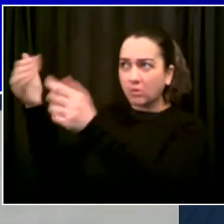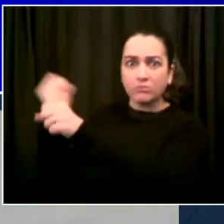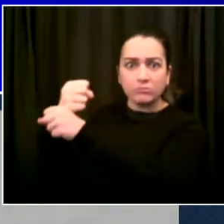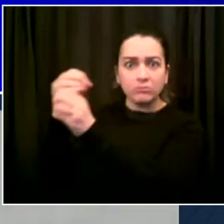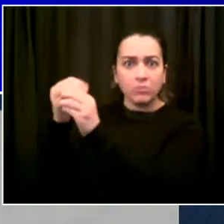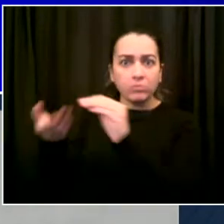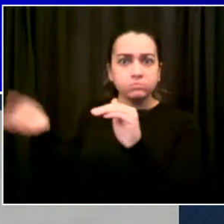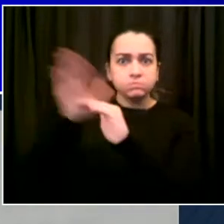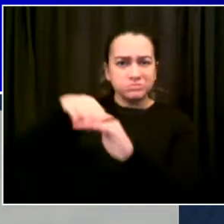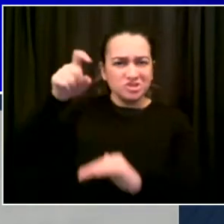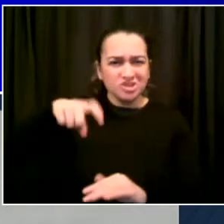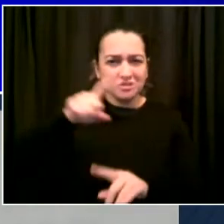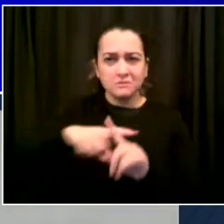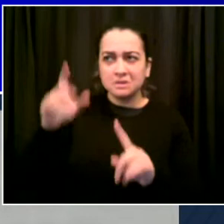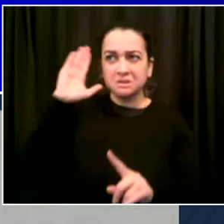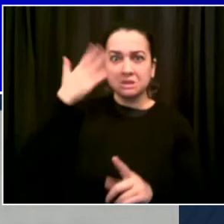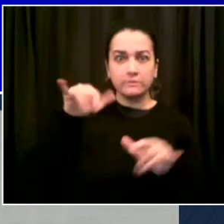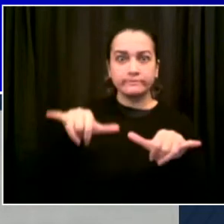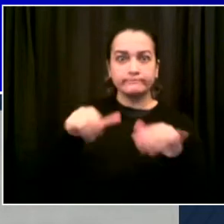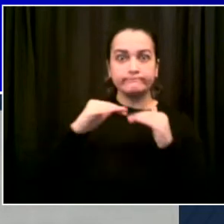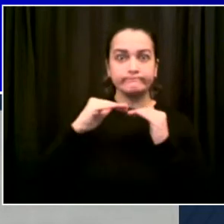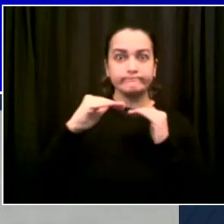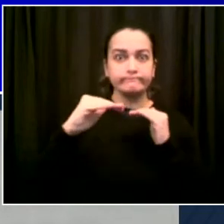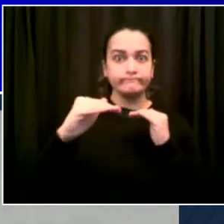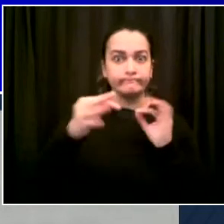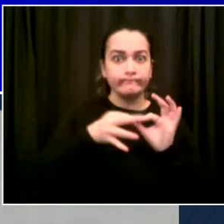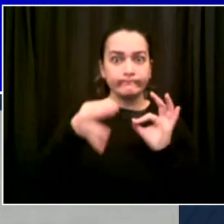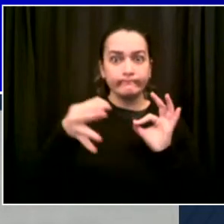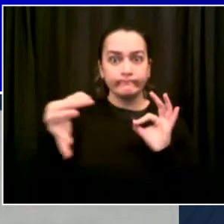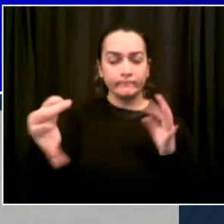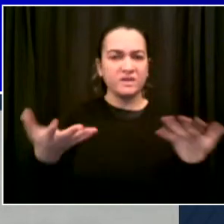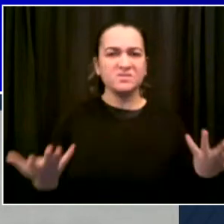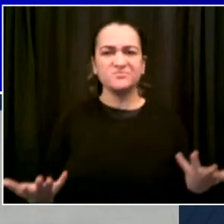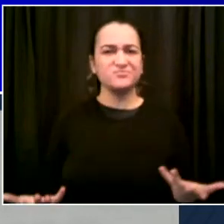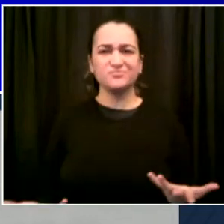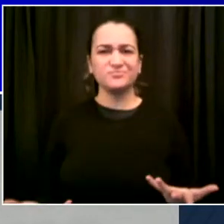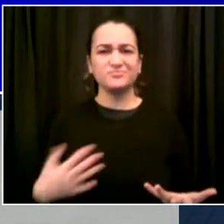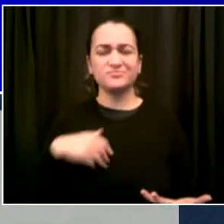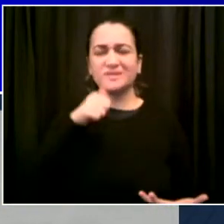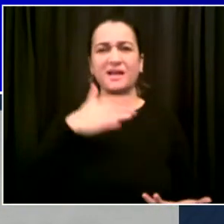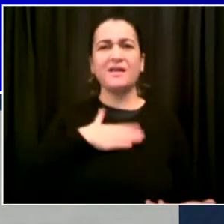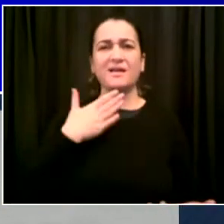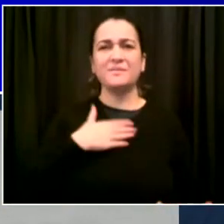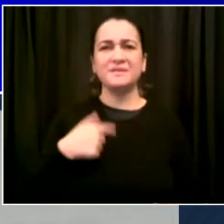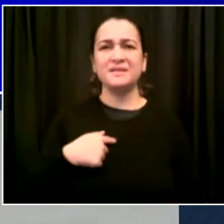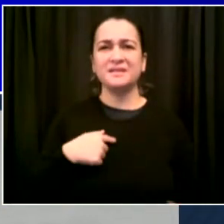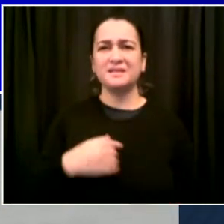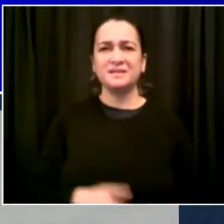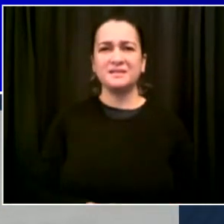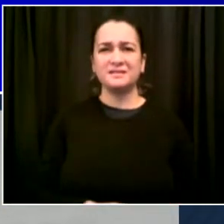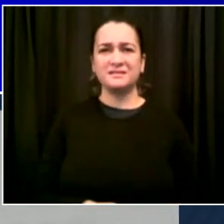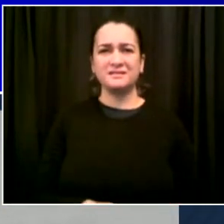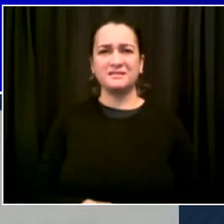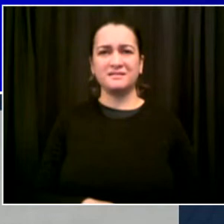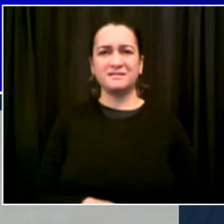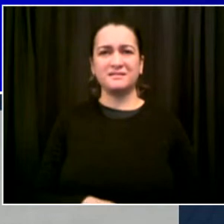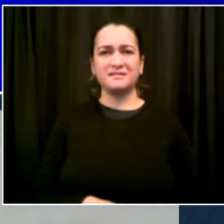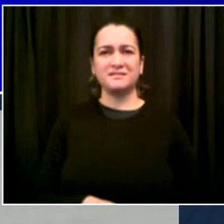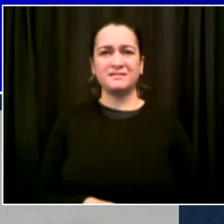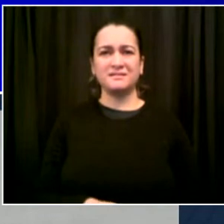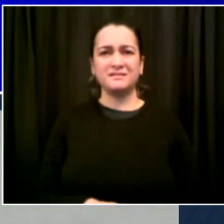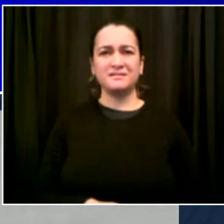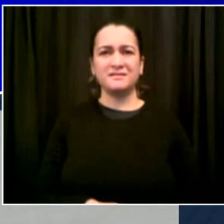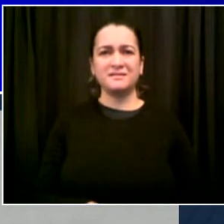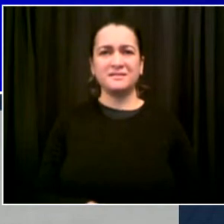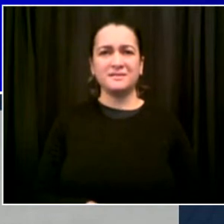That's totally unacceptable. The federal government needs to step forward, aggressively use the Defense Production Act, but the companies themselves could be stepping forward and